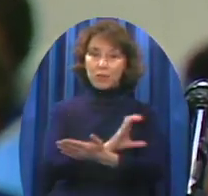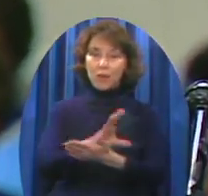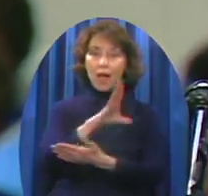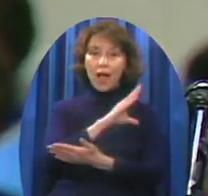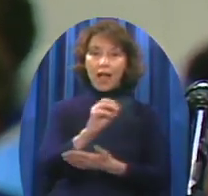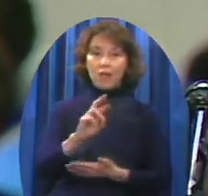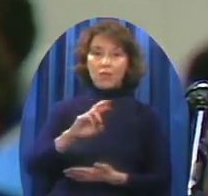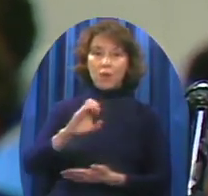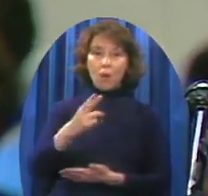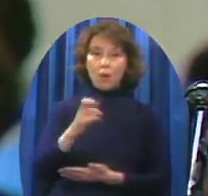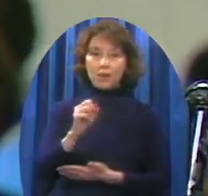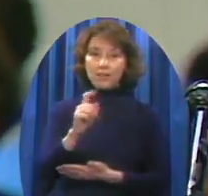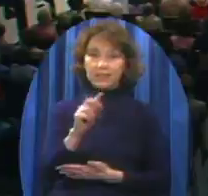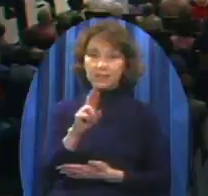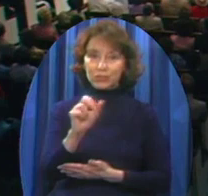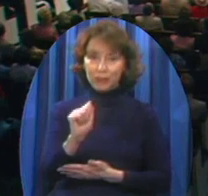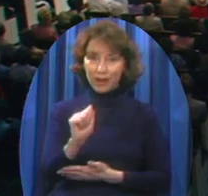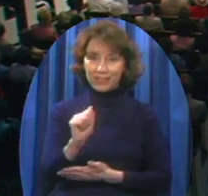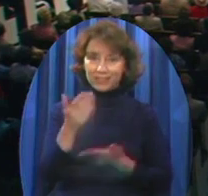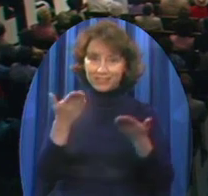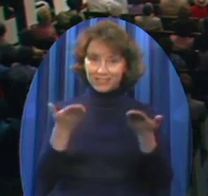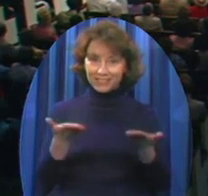led by Mr. Ray Losey.